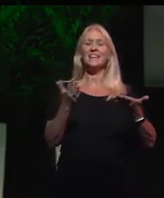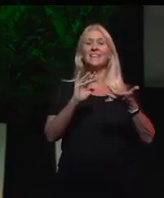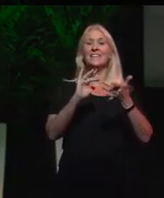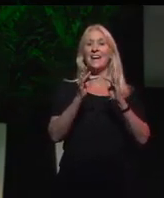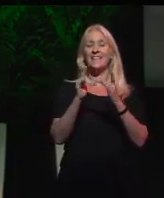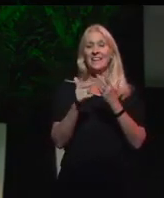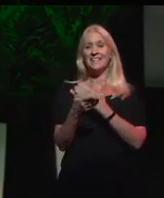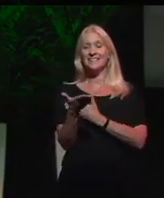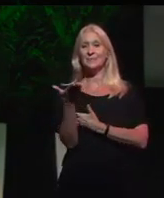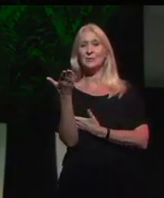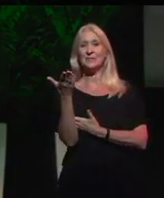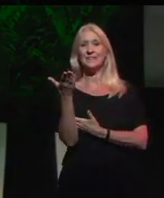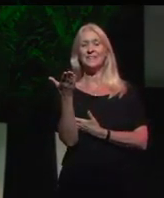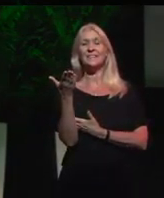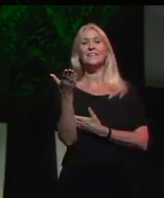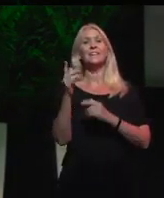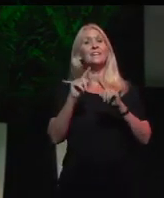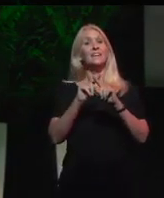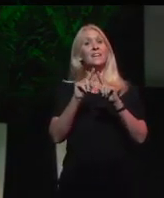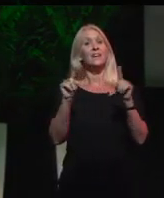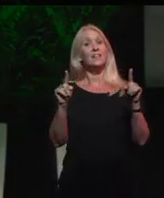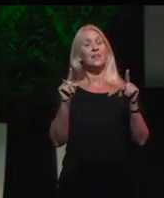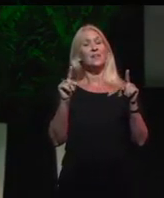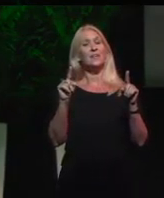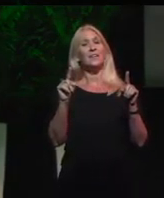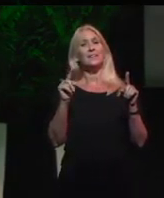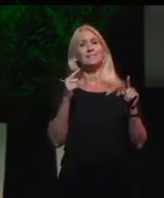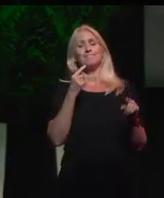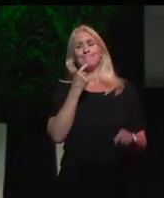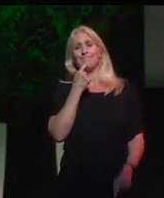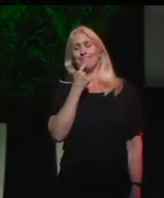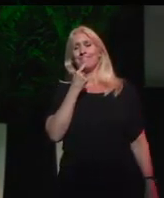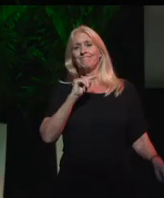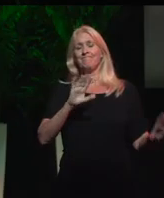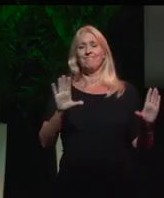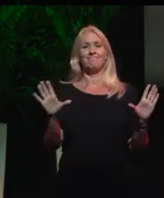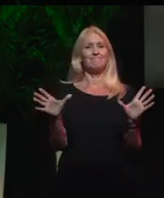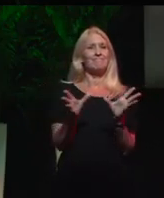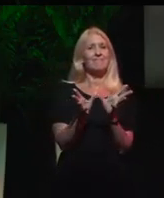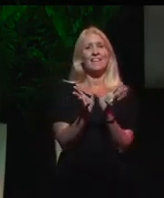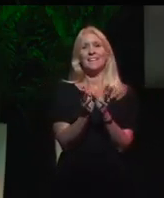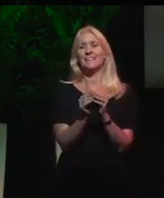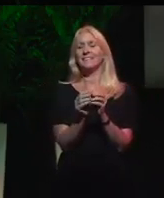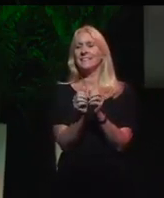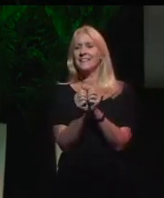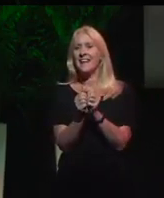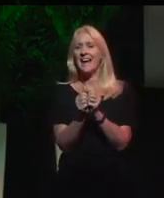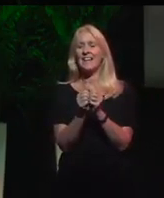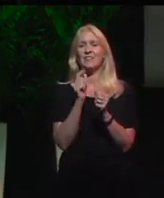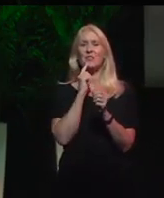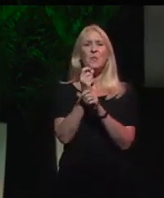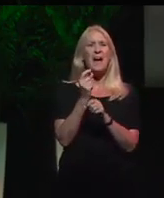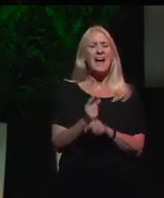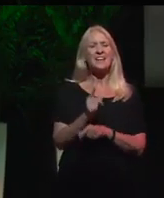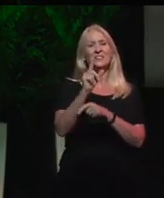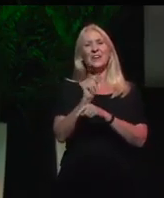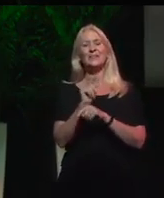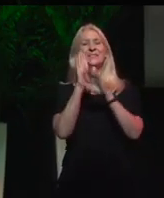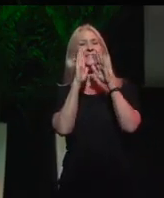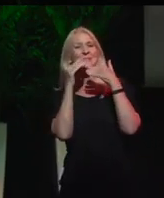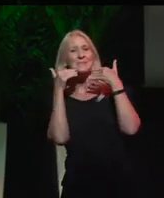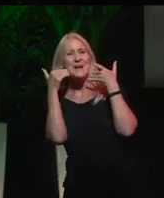morning. Although I certainly miss coming together through our annual tradition of sharing